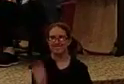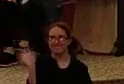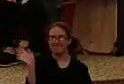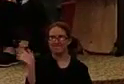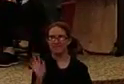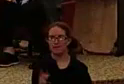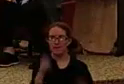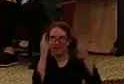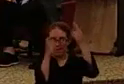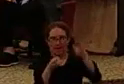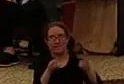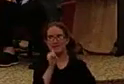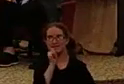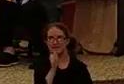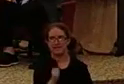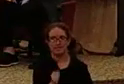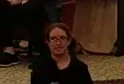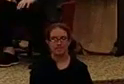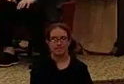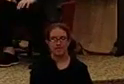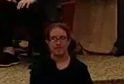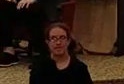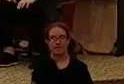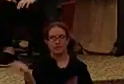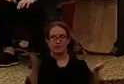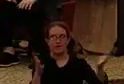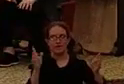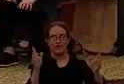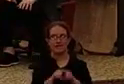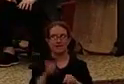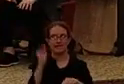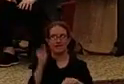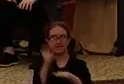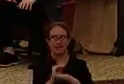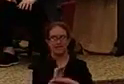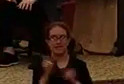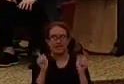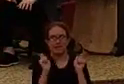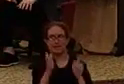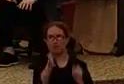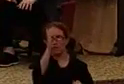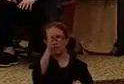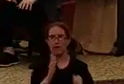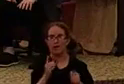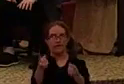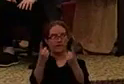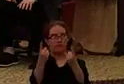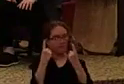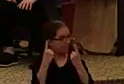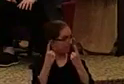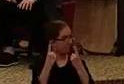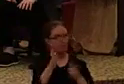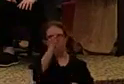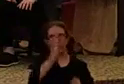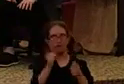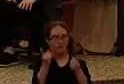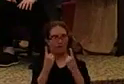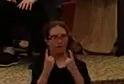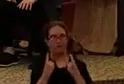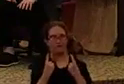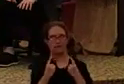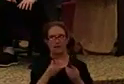And so what happens is, amen, in a service like tonight, all of a sudden God shows up. And when God shows